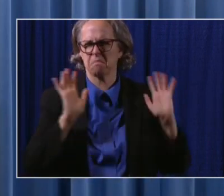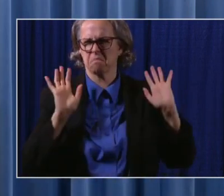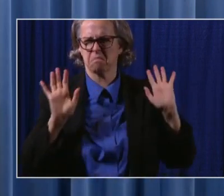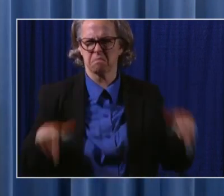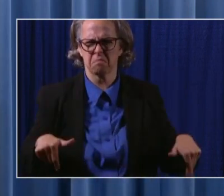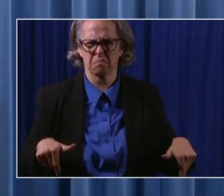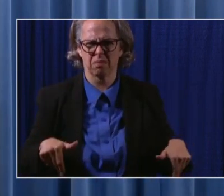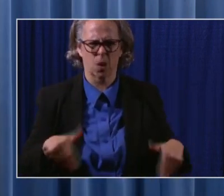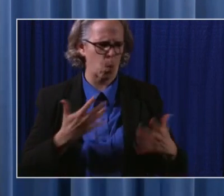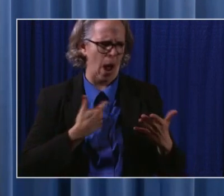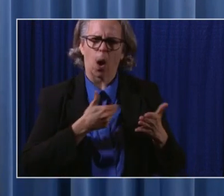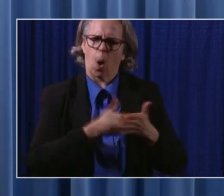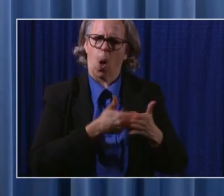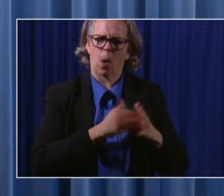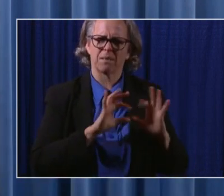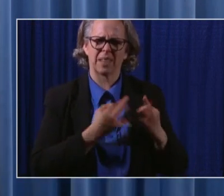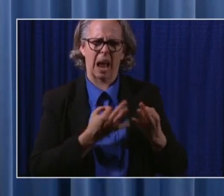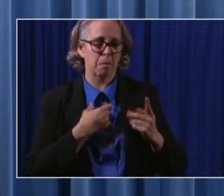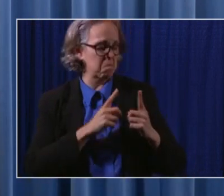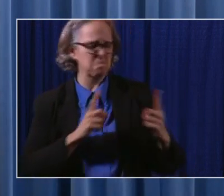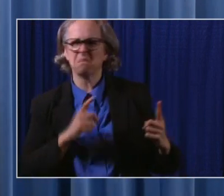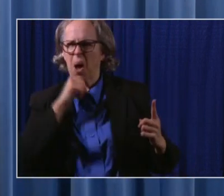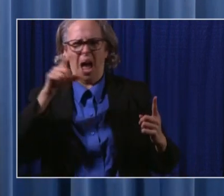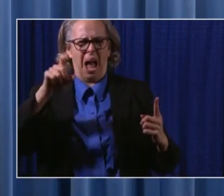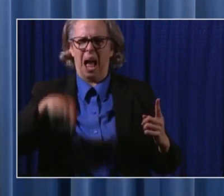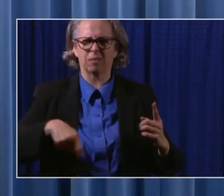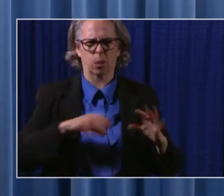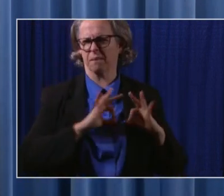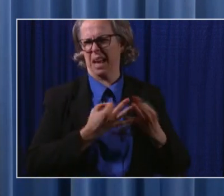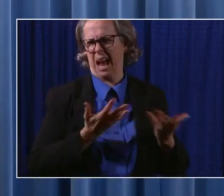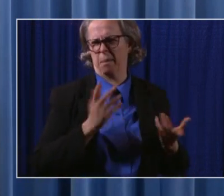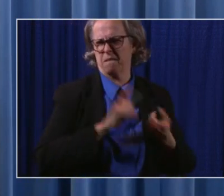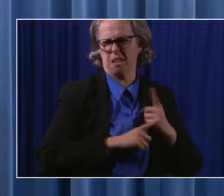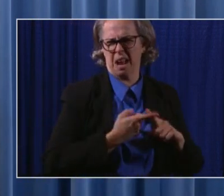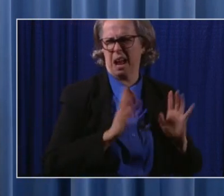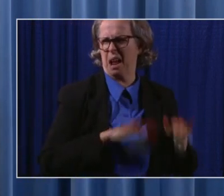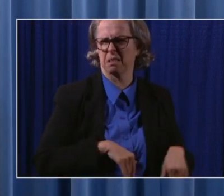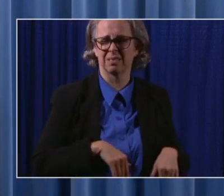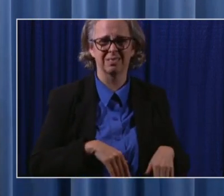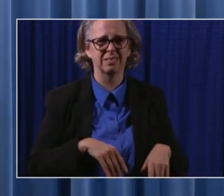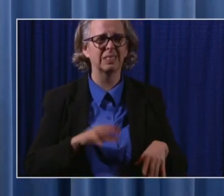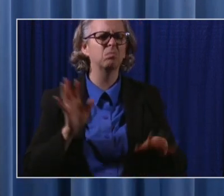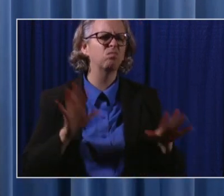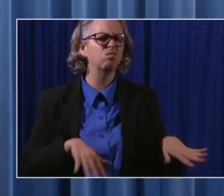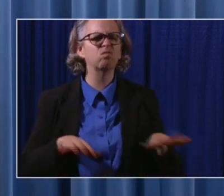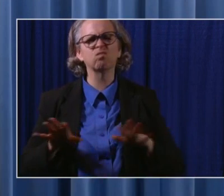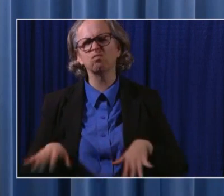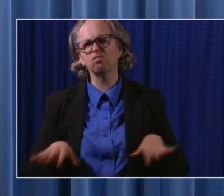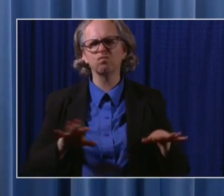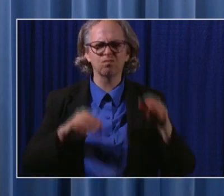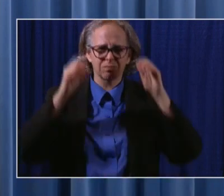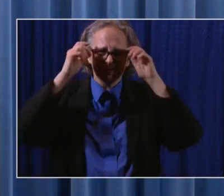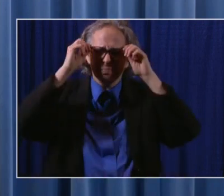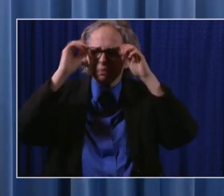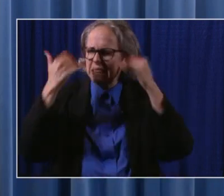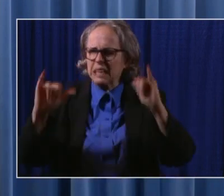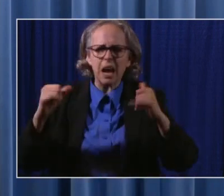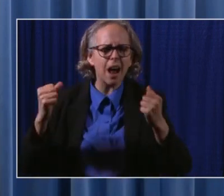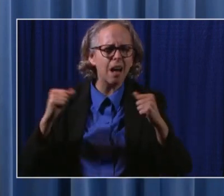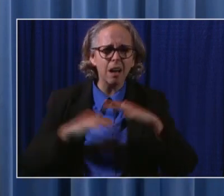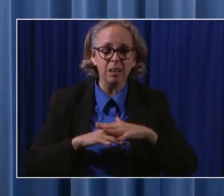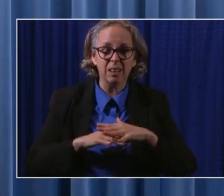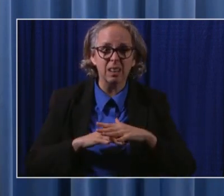our lives where people are not careful, they don't wear a mask, they don't social distance, can lead to a lot of